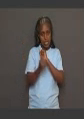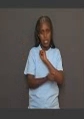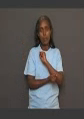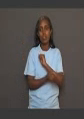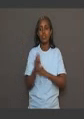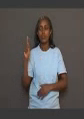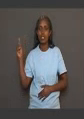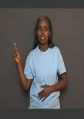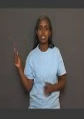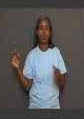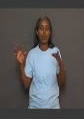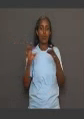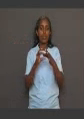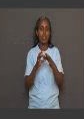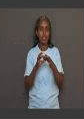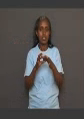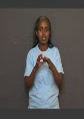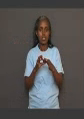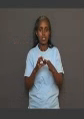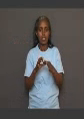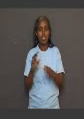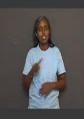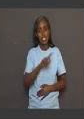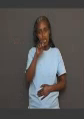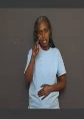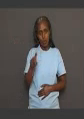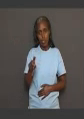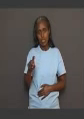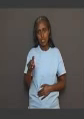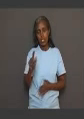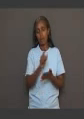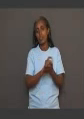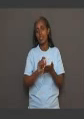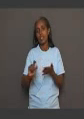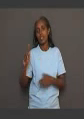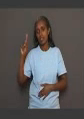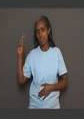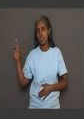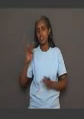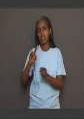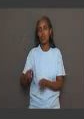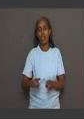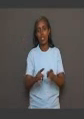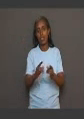these coordinates, the equation can be written this way.